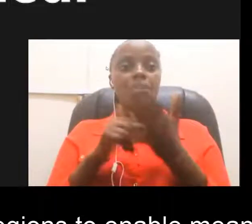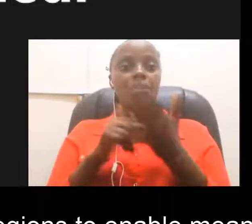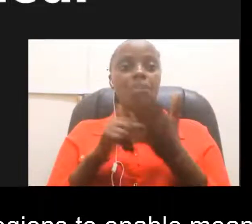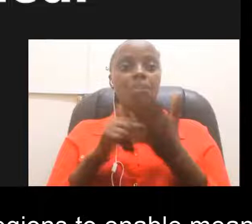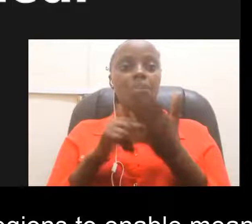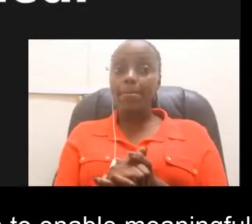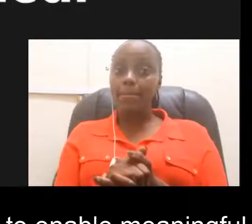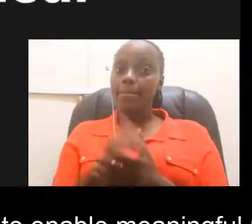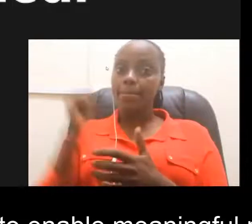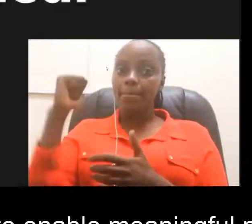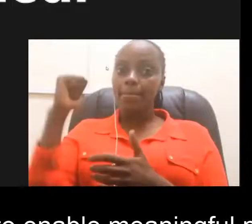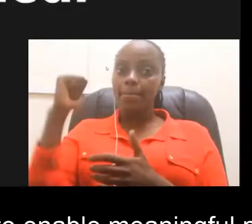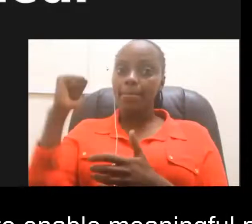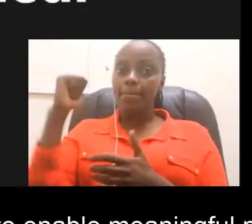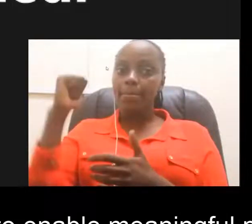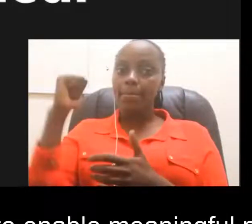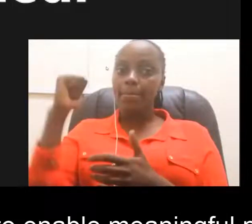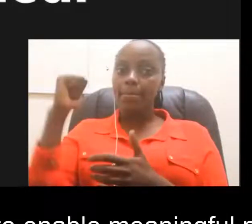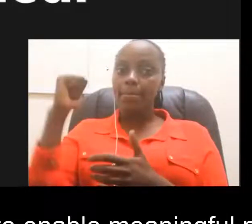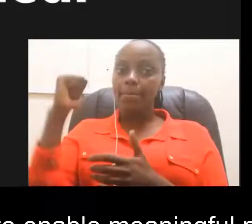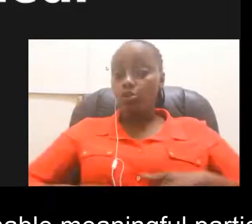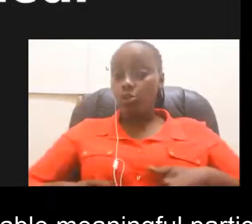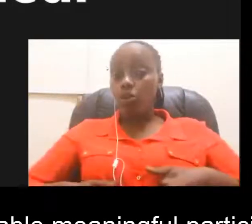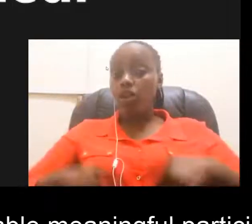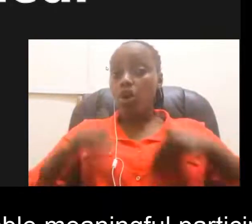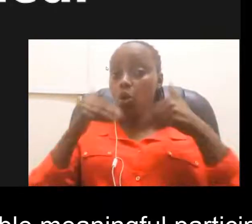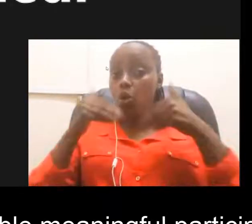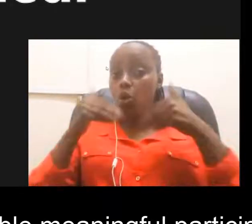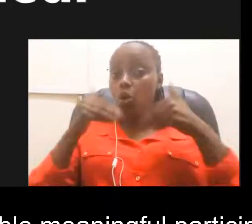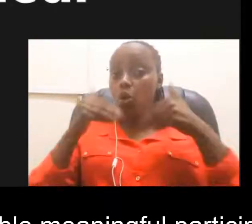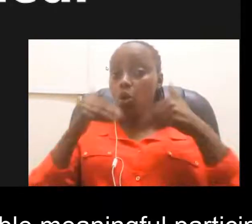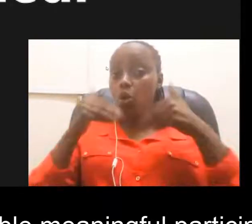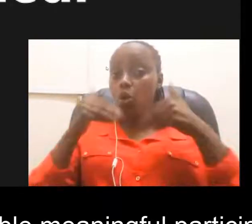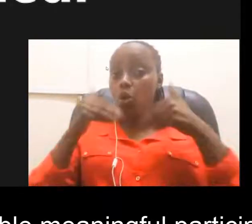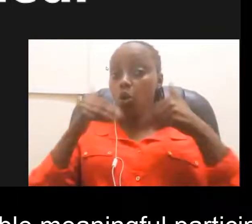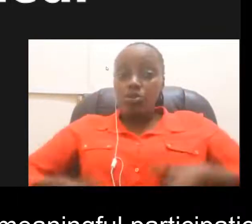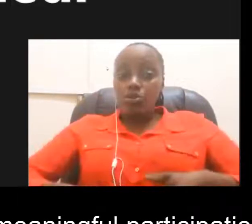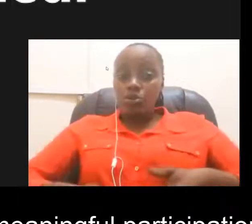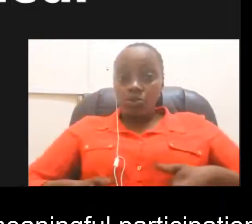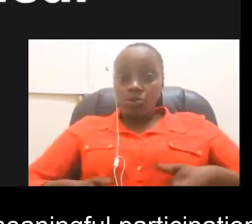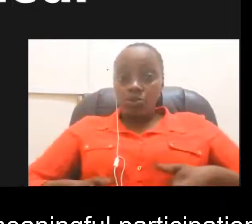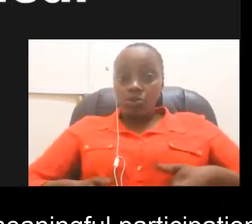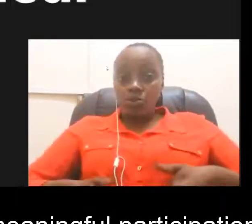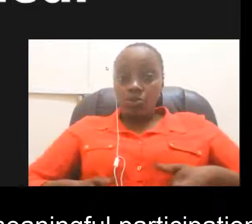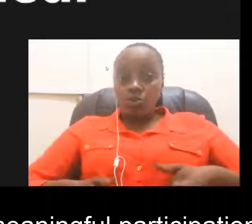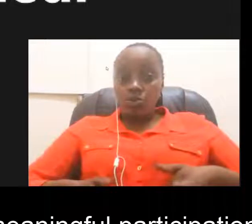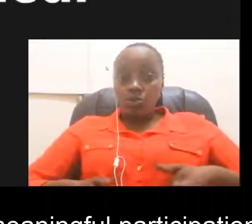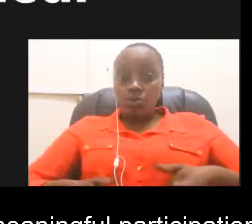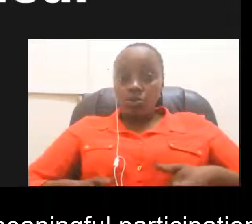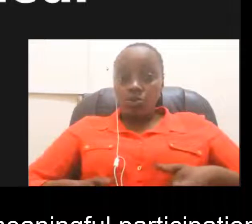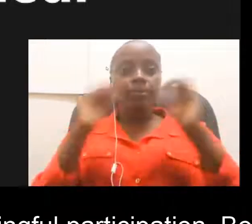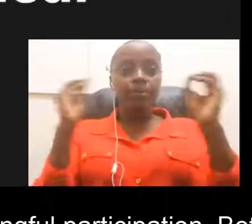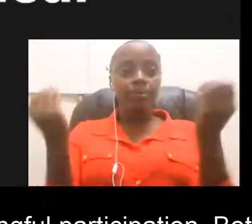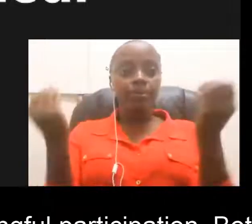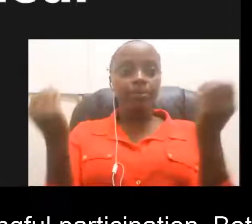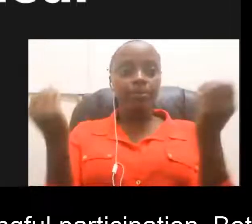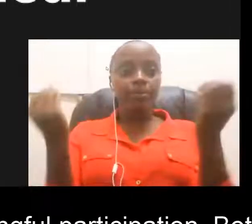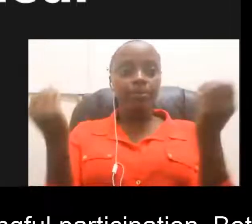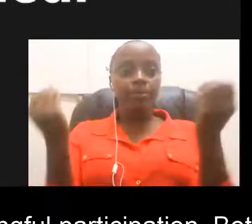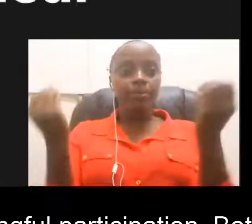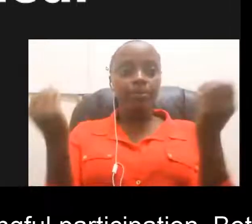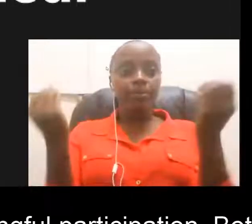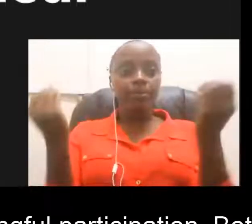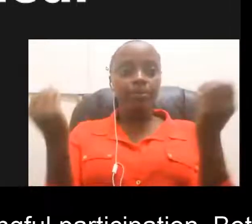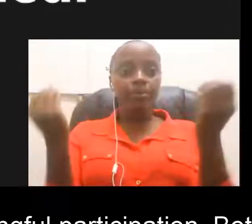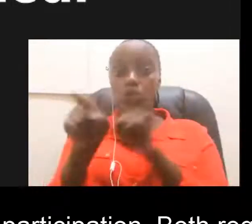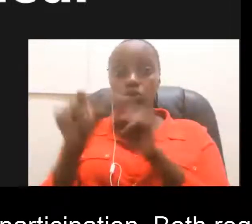Yes, young youth or young people's organizations, they should be involved as well. They can